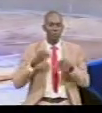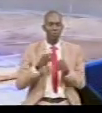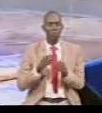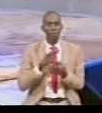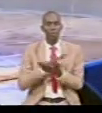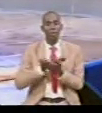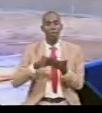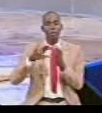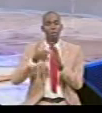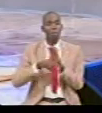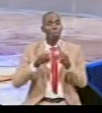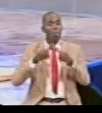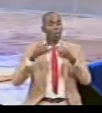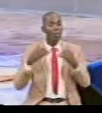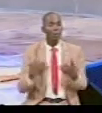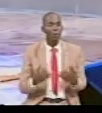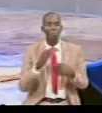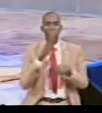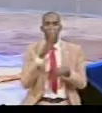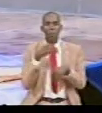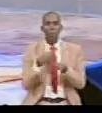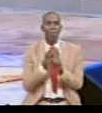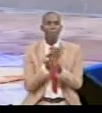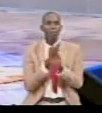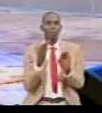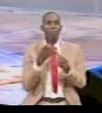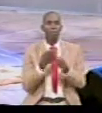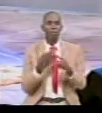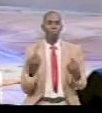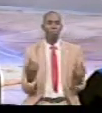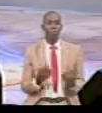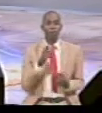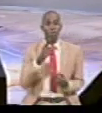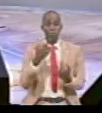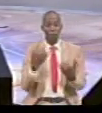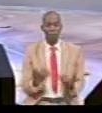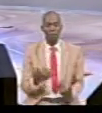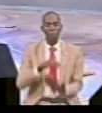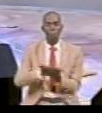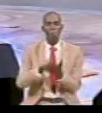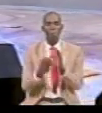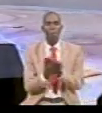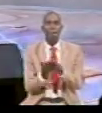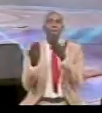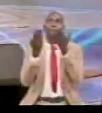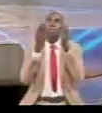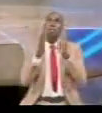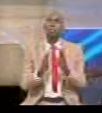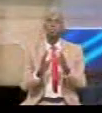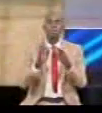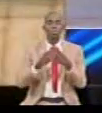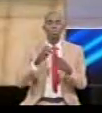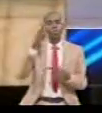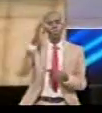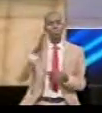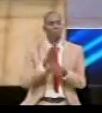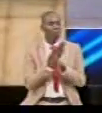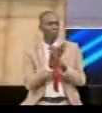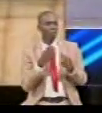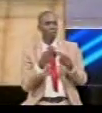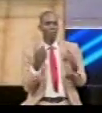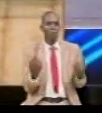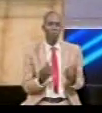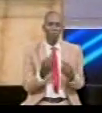But now, being made free from sin, you became the servants to God. Free from sin, free